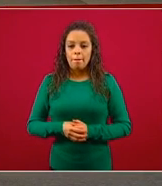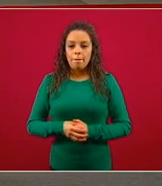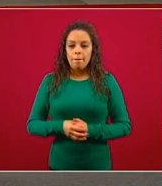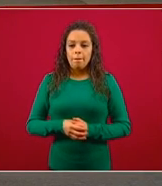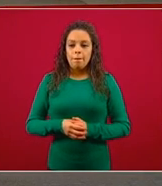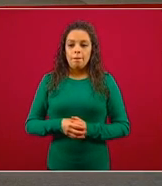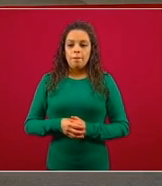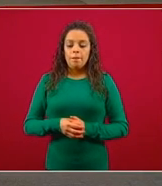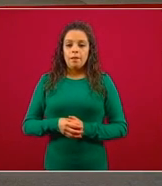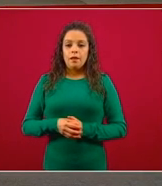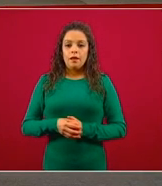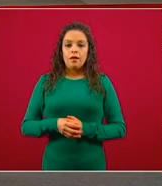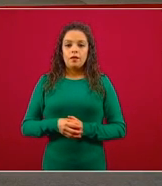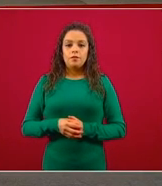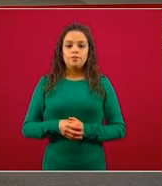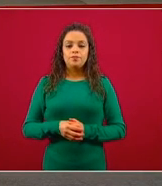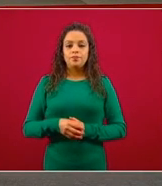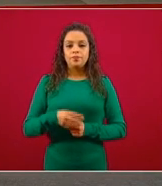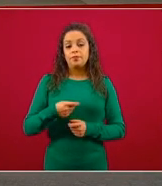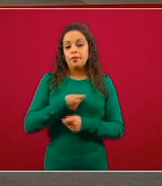a website.